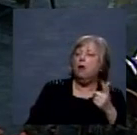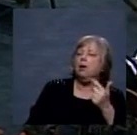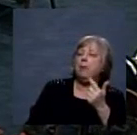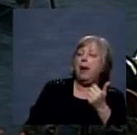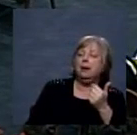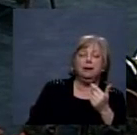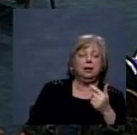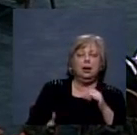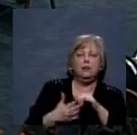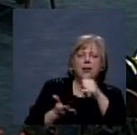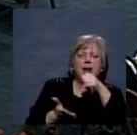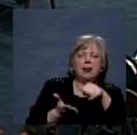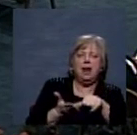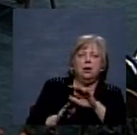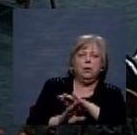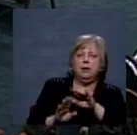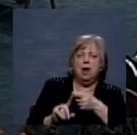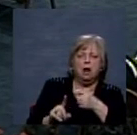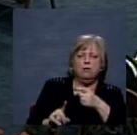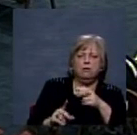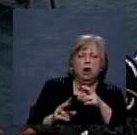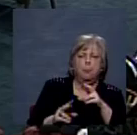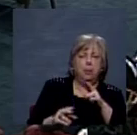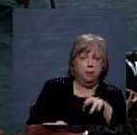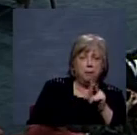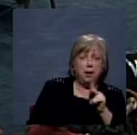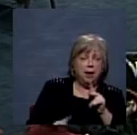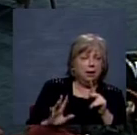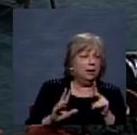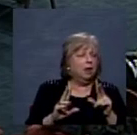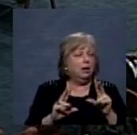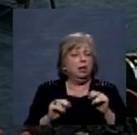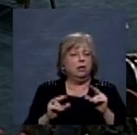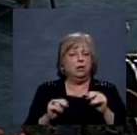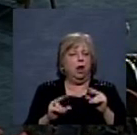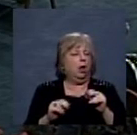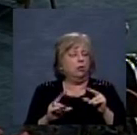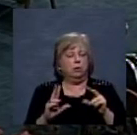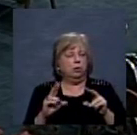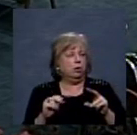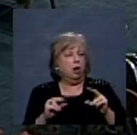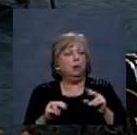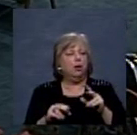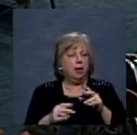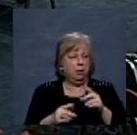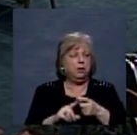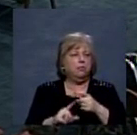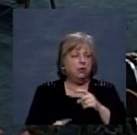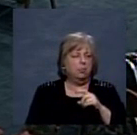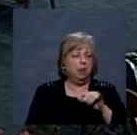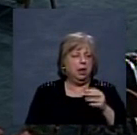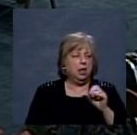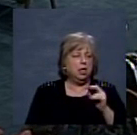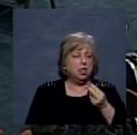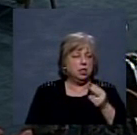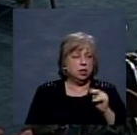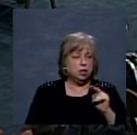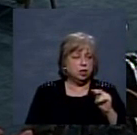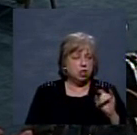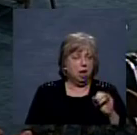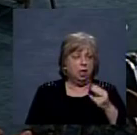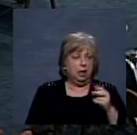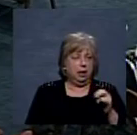So that letter wasn't from Regions Bank? That letter was not from Regions Bank. It was from Johnny Harris. Okay.